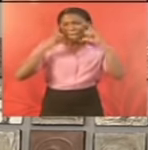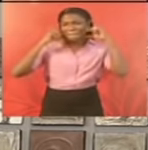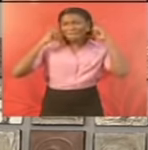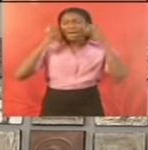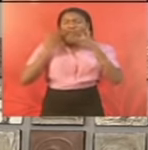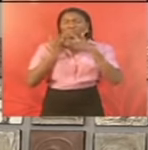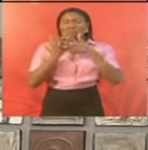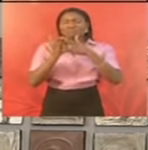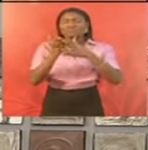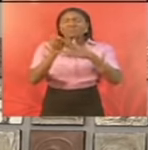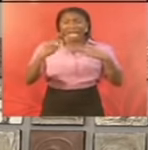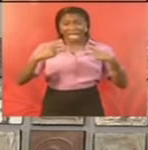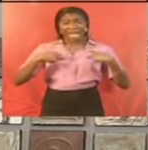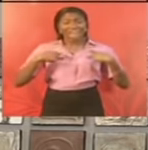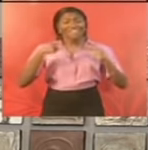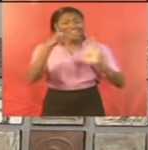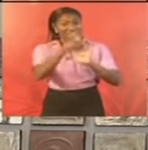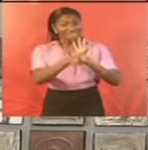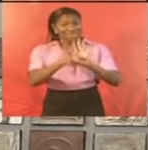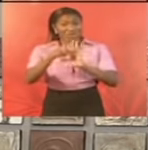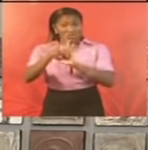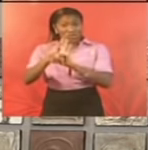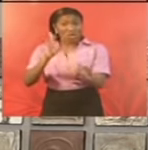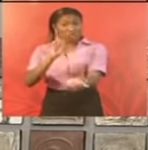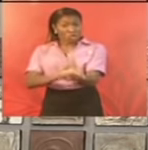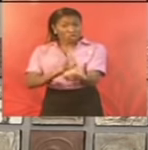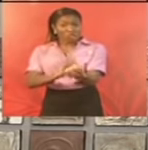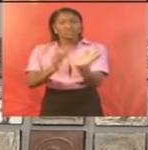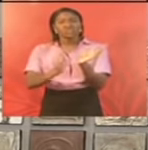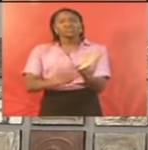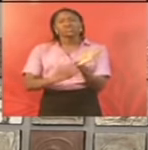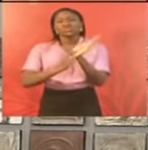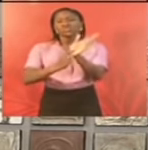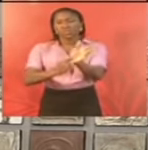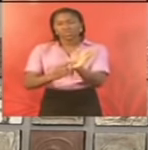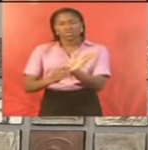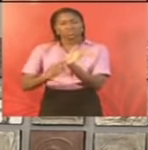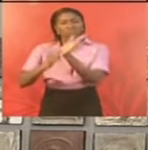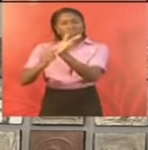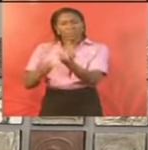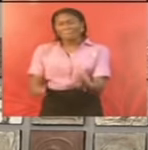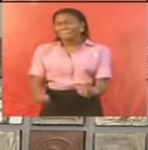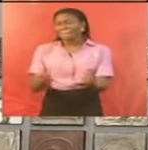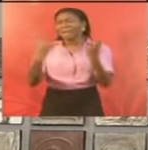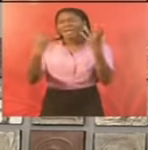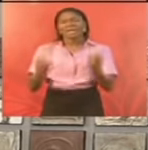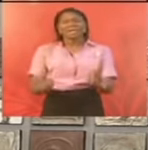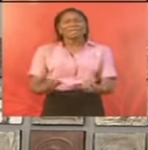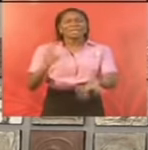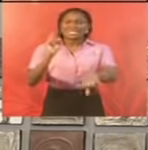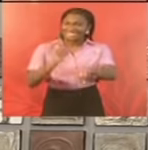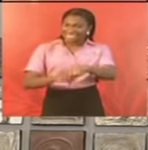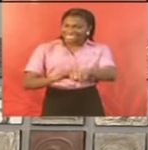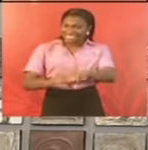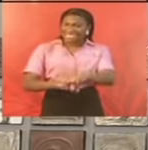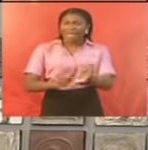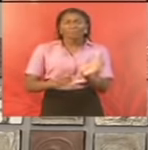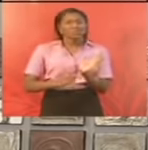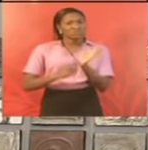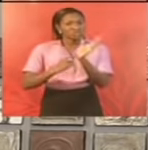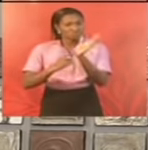videos by medical personnel who have demonstrated with objective measurement tools, both pulse oximeters